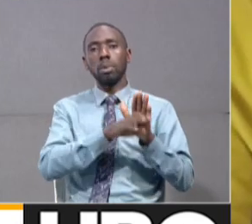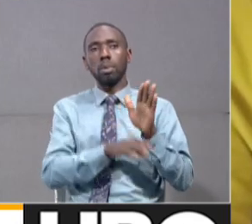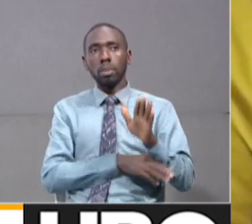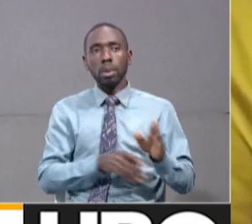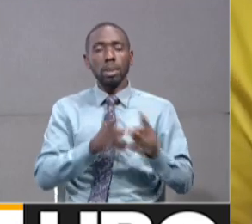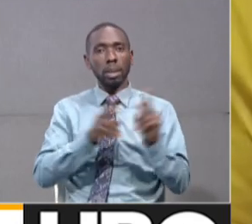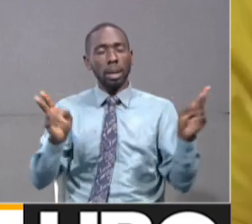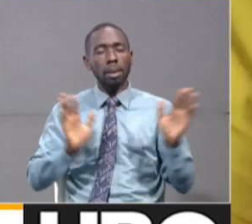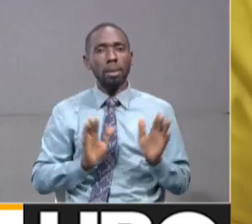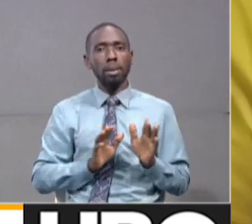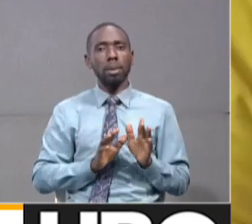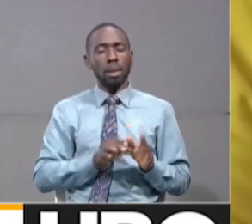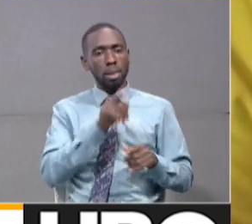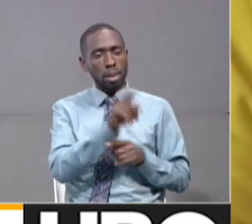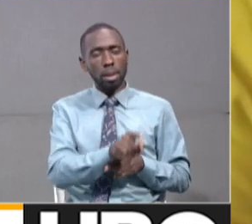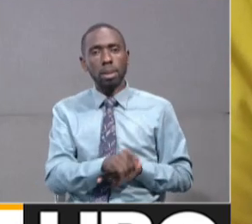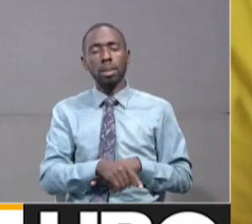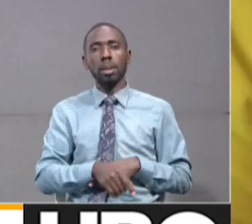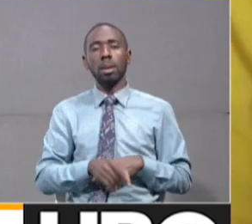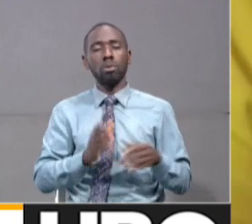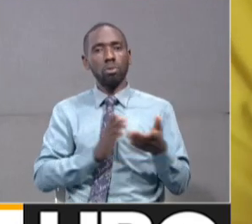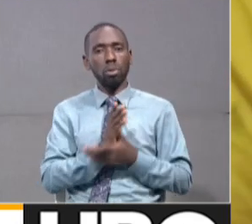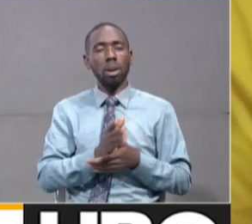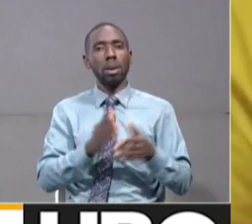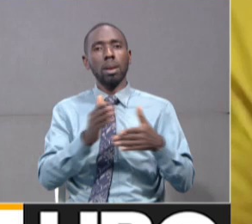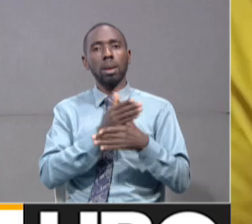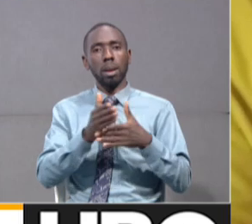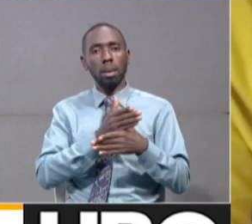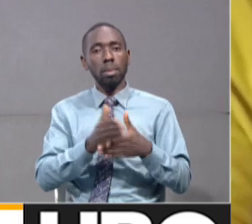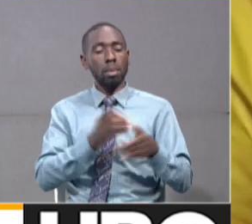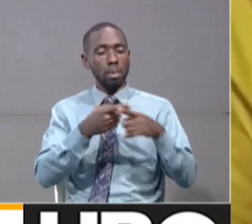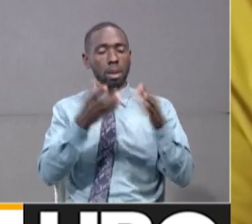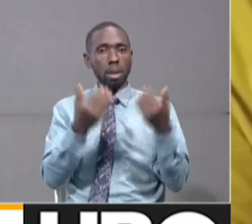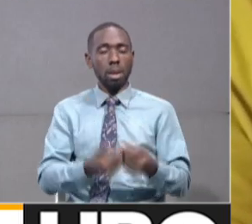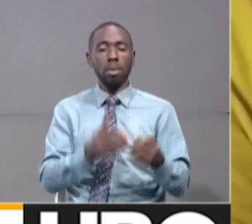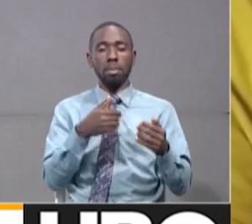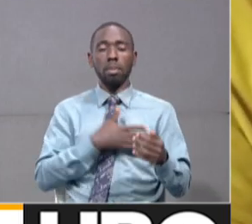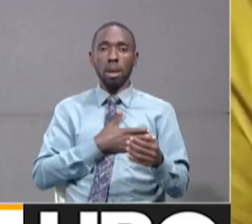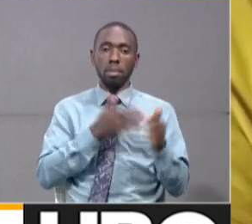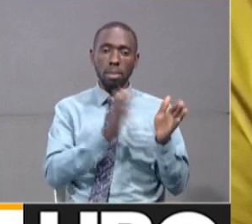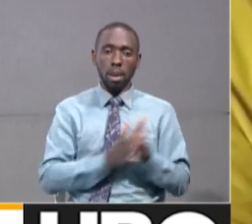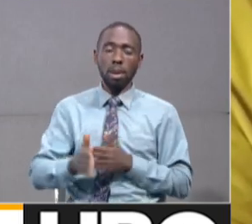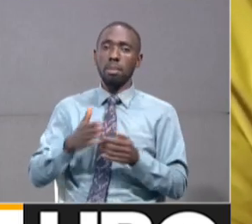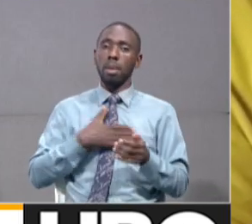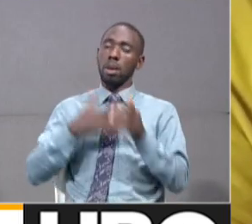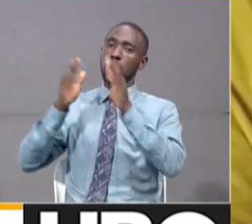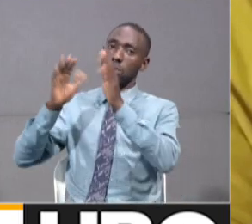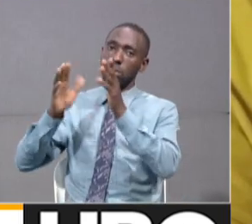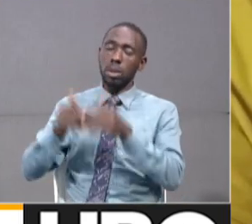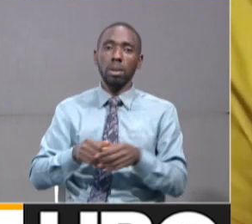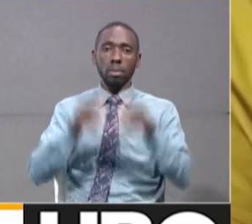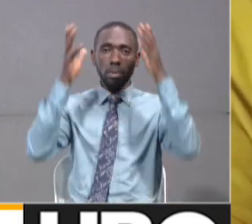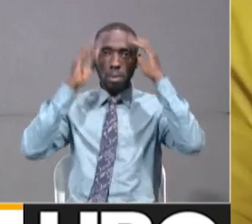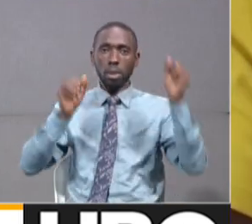thank them, because this has been a missing link. Now, it's my plan, it's my wish, like the president has